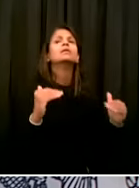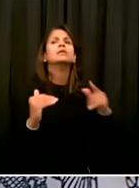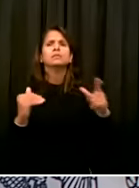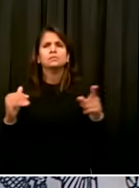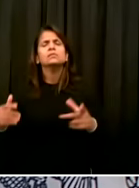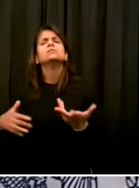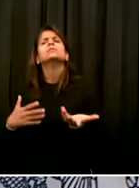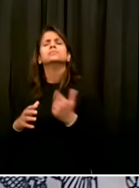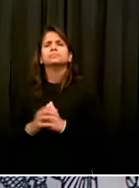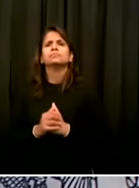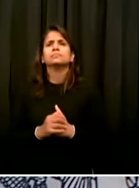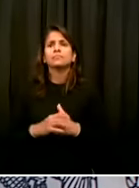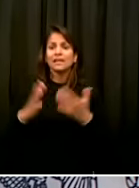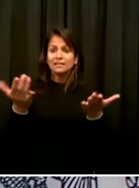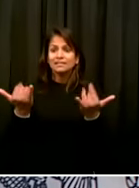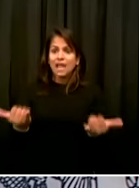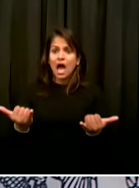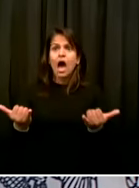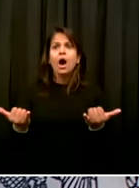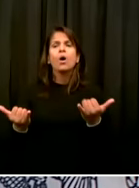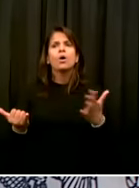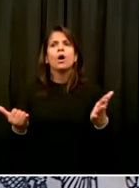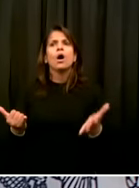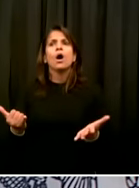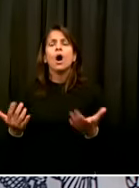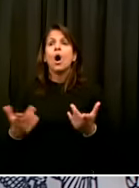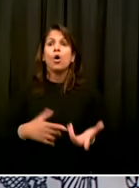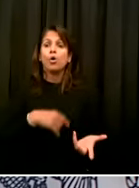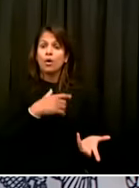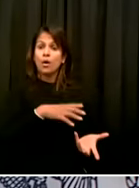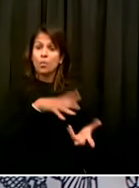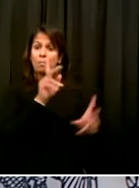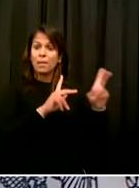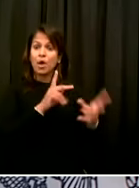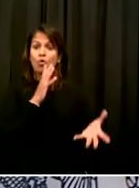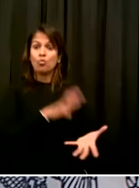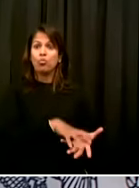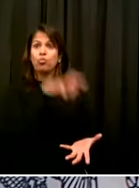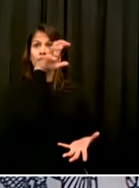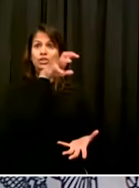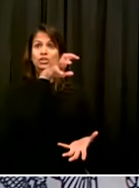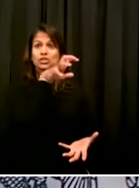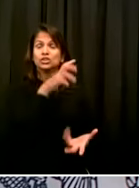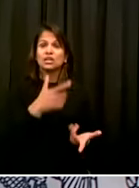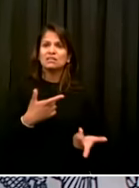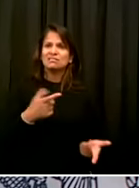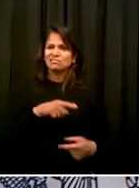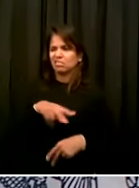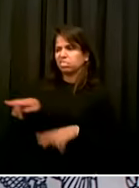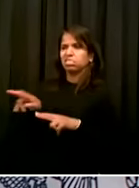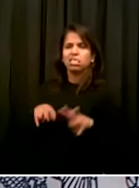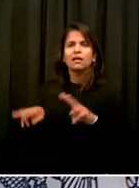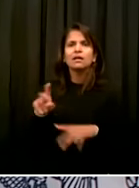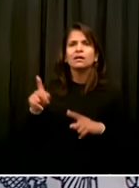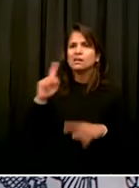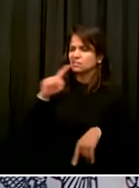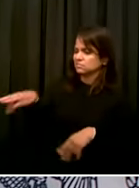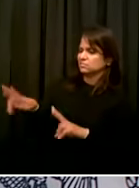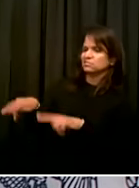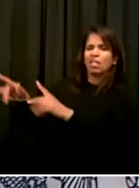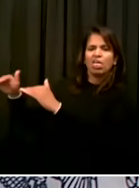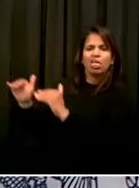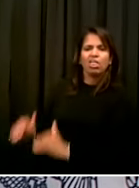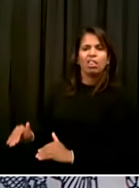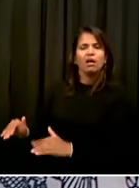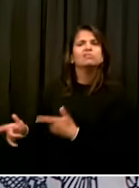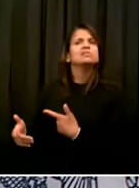who recognize that if we continue on the path we've been on, it's not going to work. But the notion that we can't talk out loud about